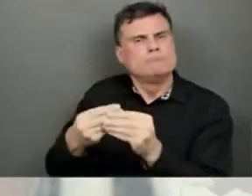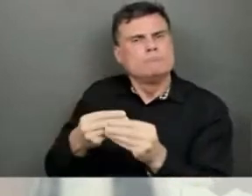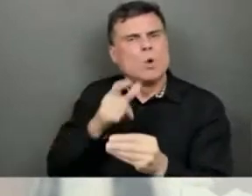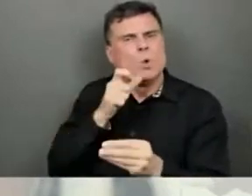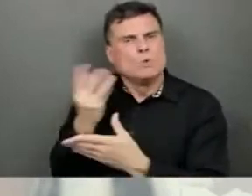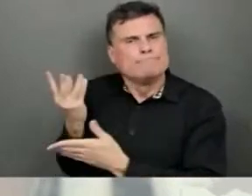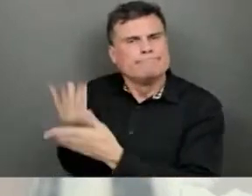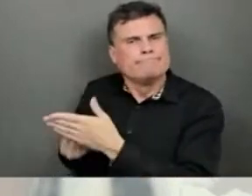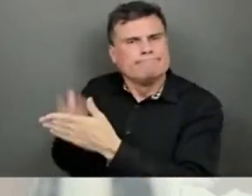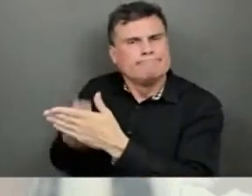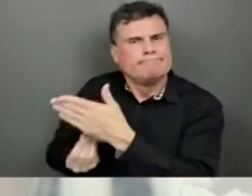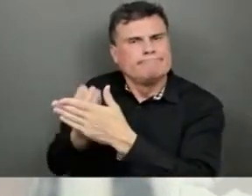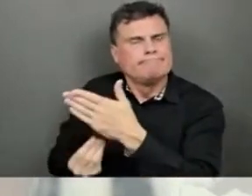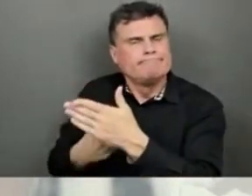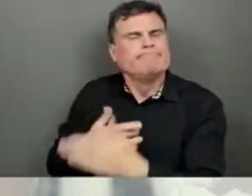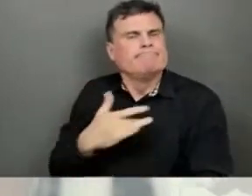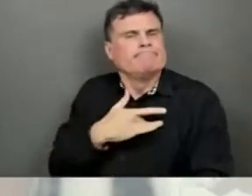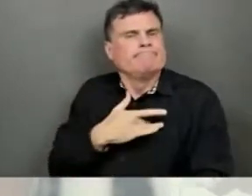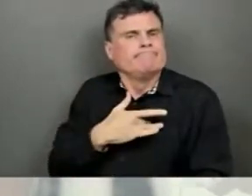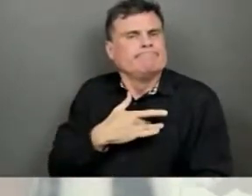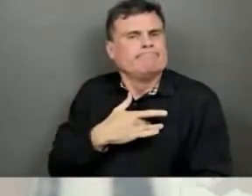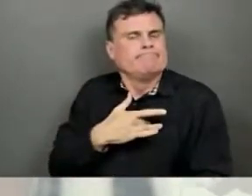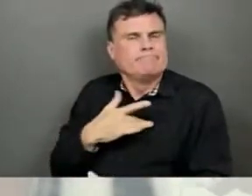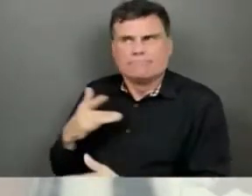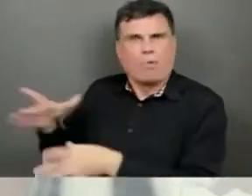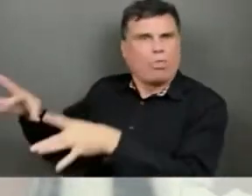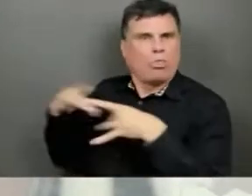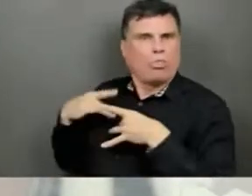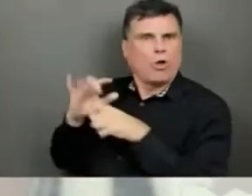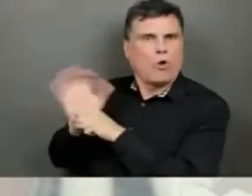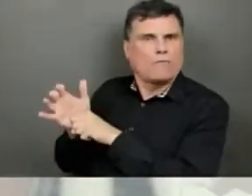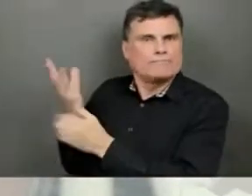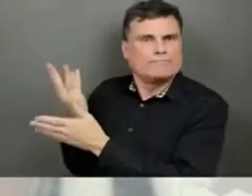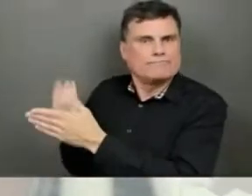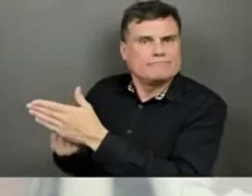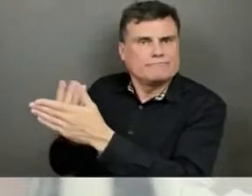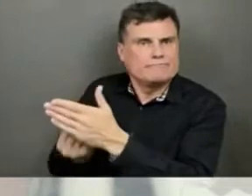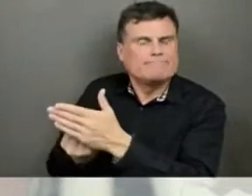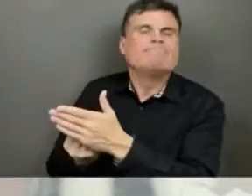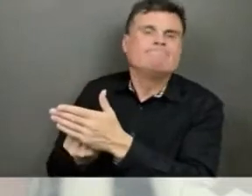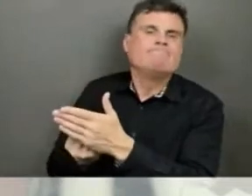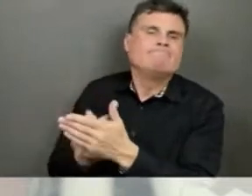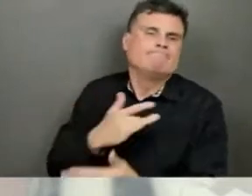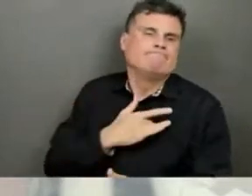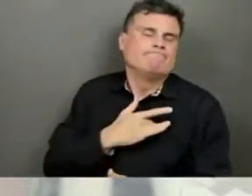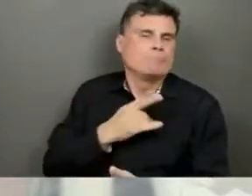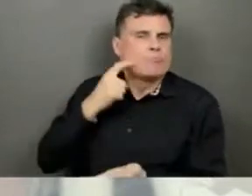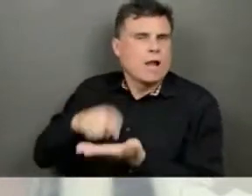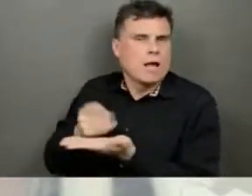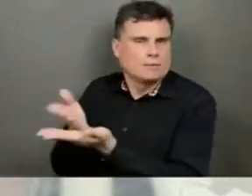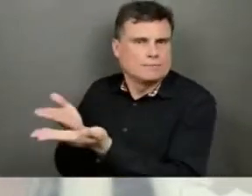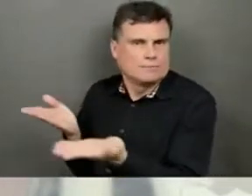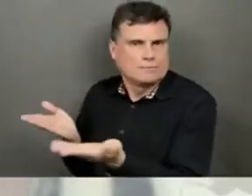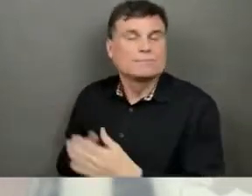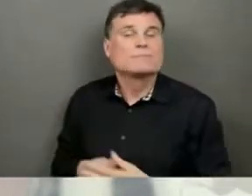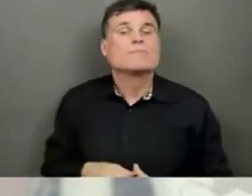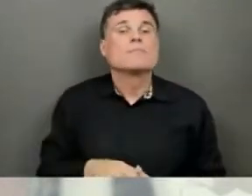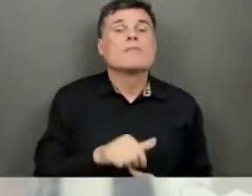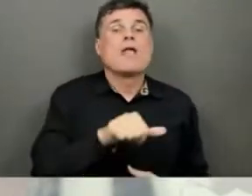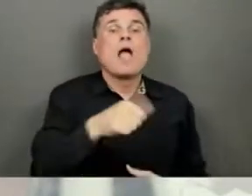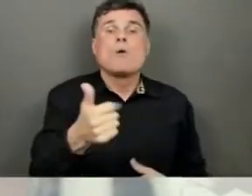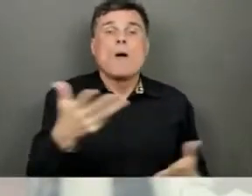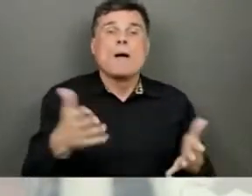from COVID-19, suffered loss in the public health emergency. It is the overdose public